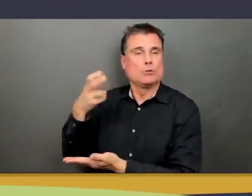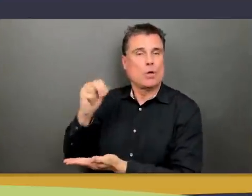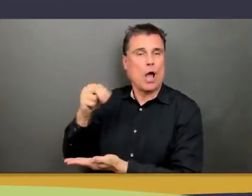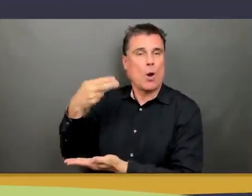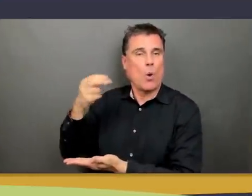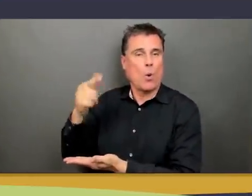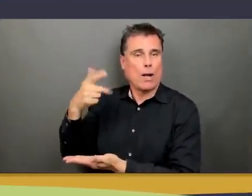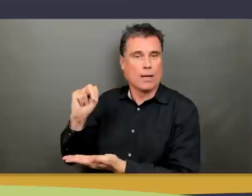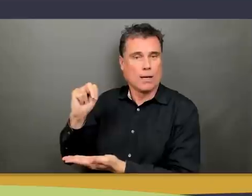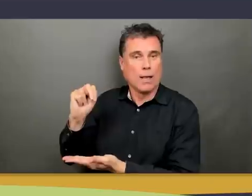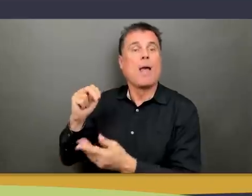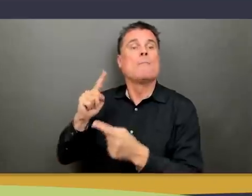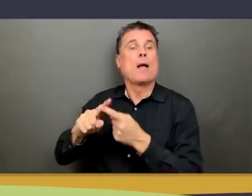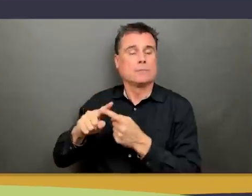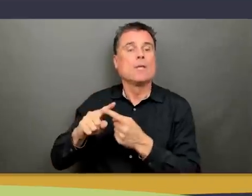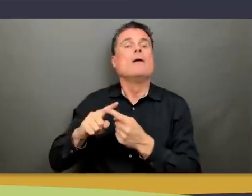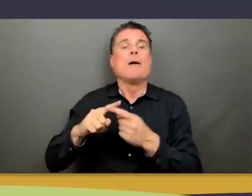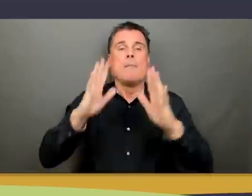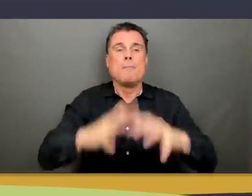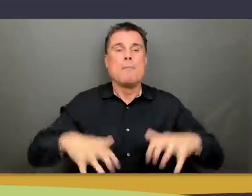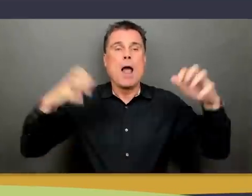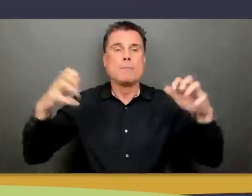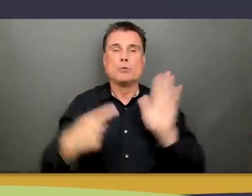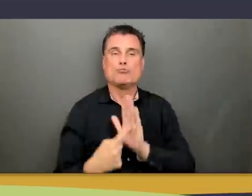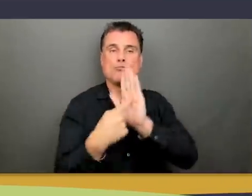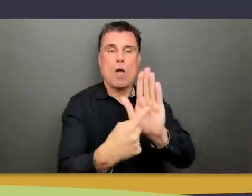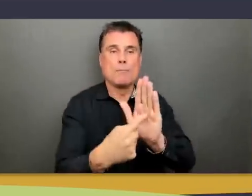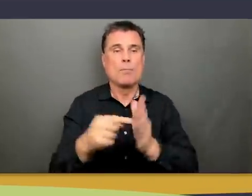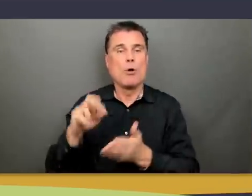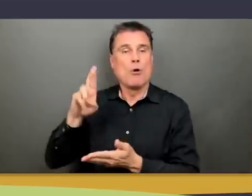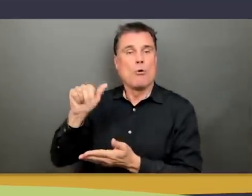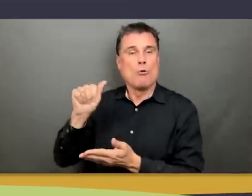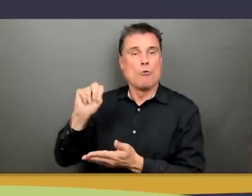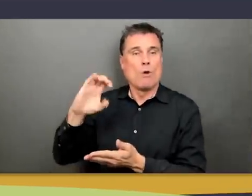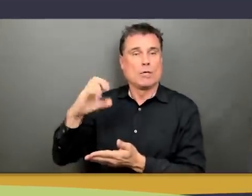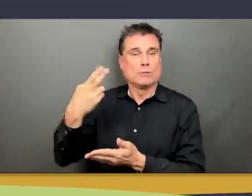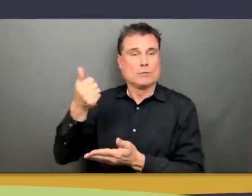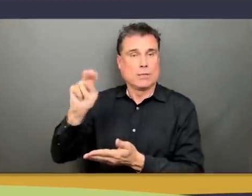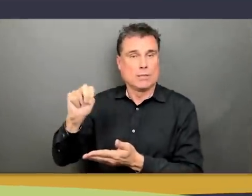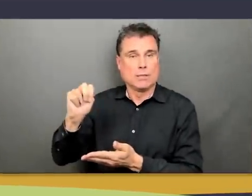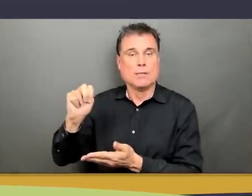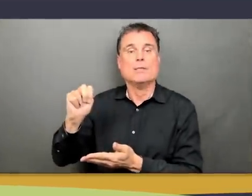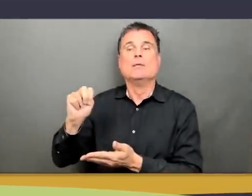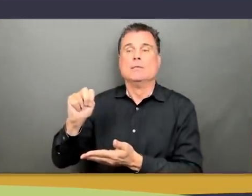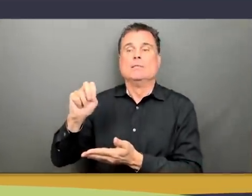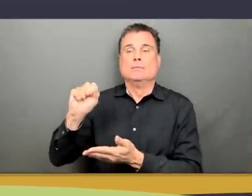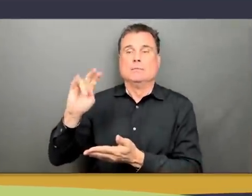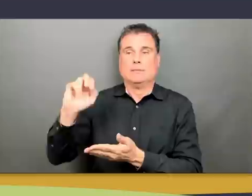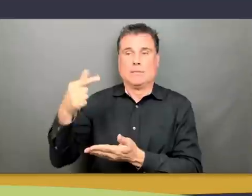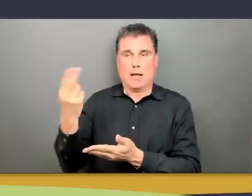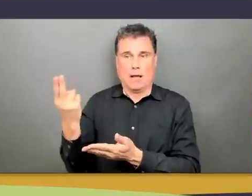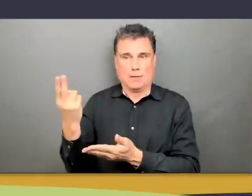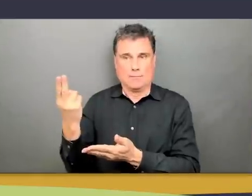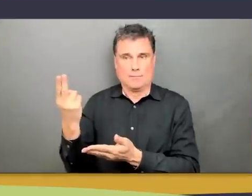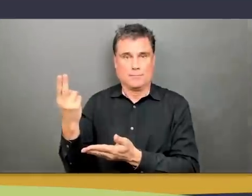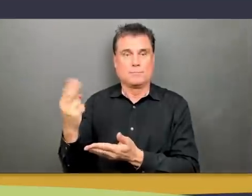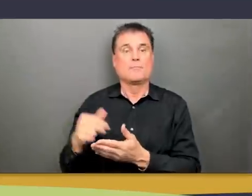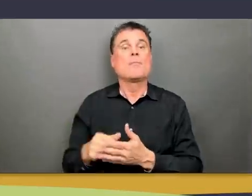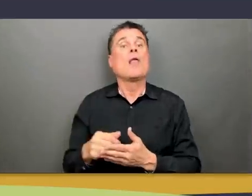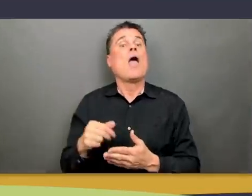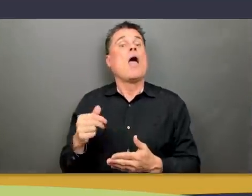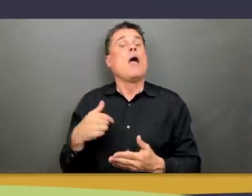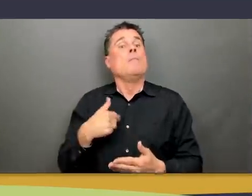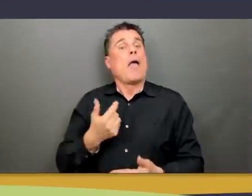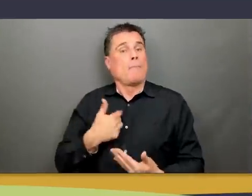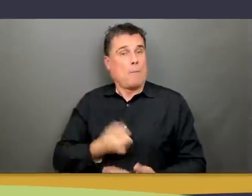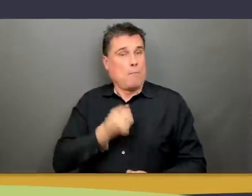Singh. Spoken word artist Julian Christmas will be performing for us and we'll be hearing from